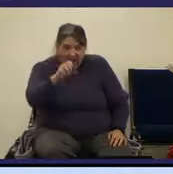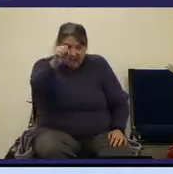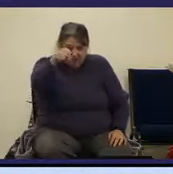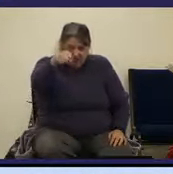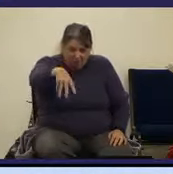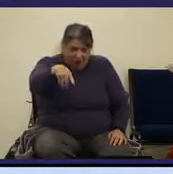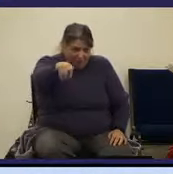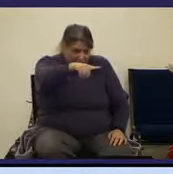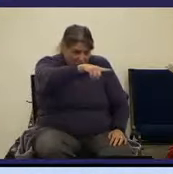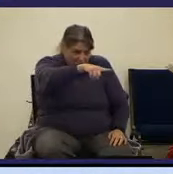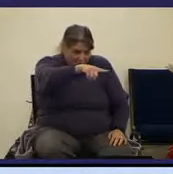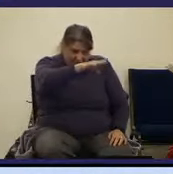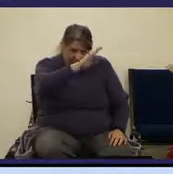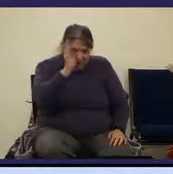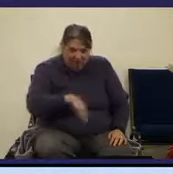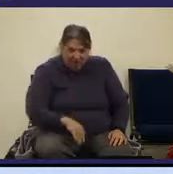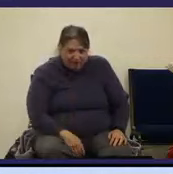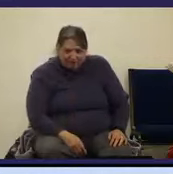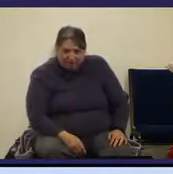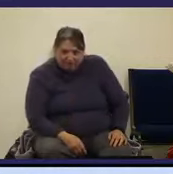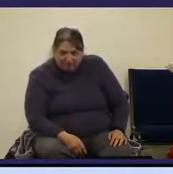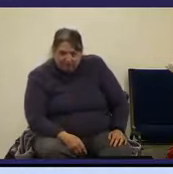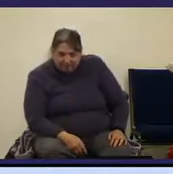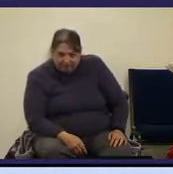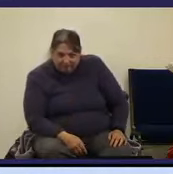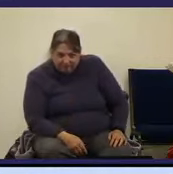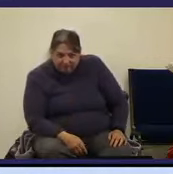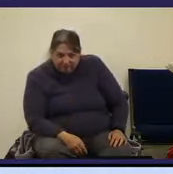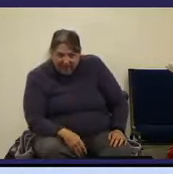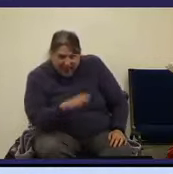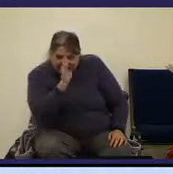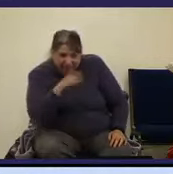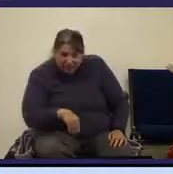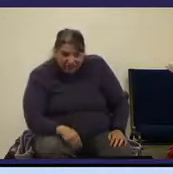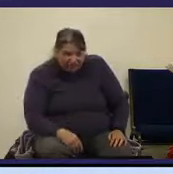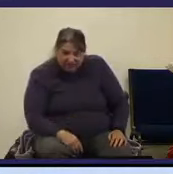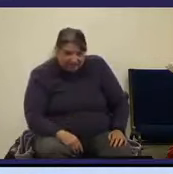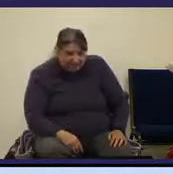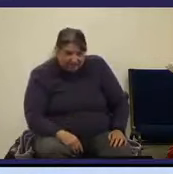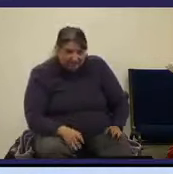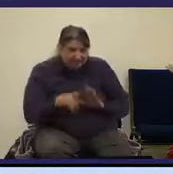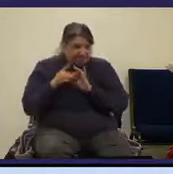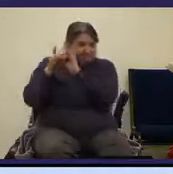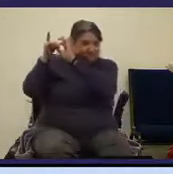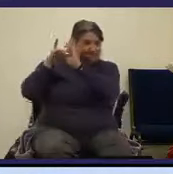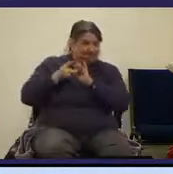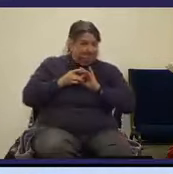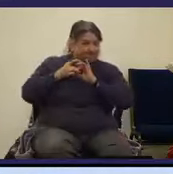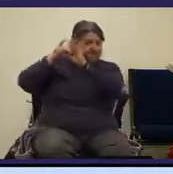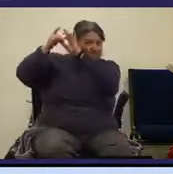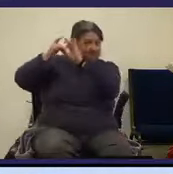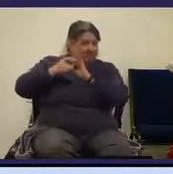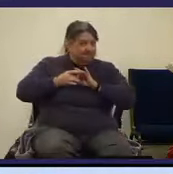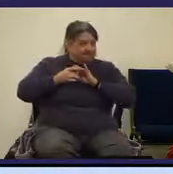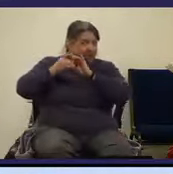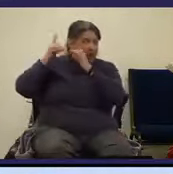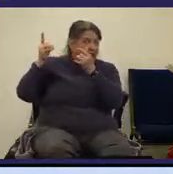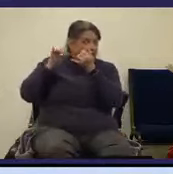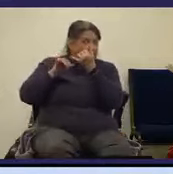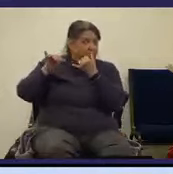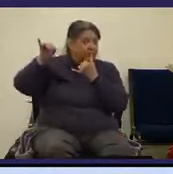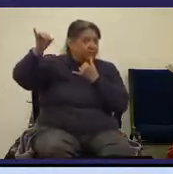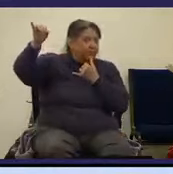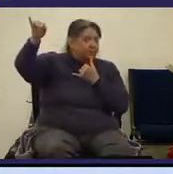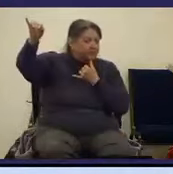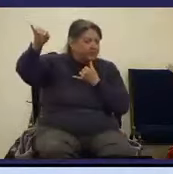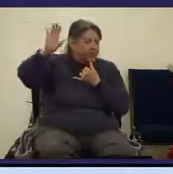or nor his help and his protection. That's the promise he's given us here, because he's always with us. Remember when Moses was